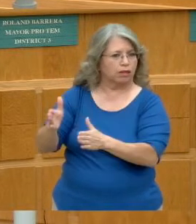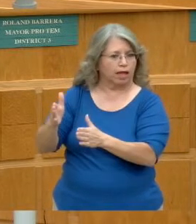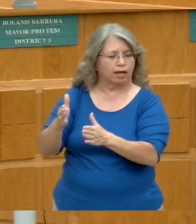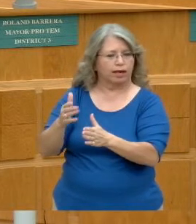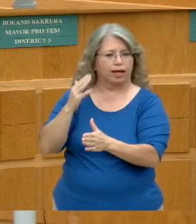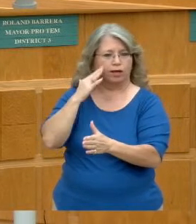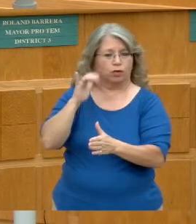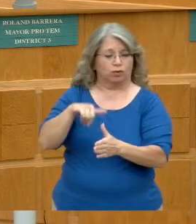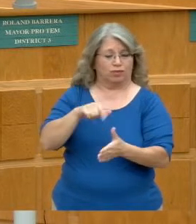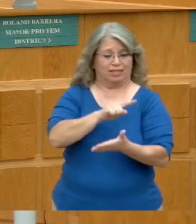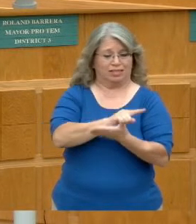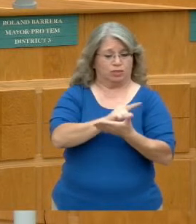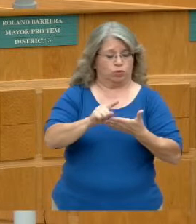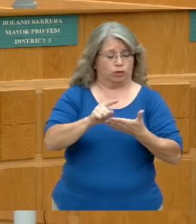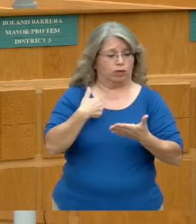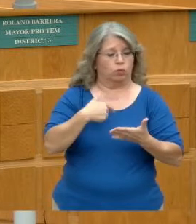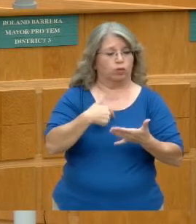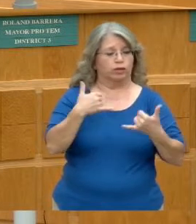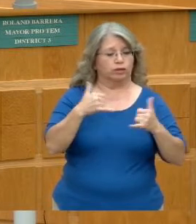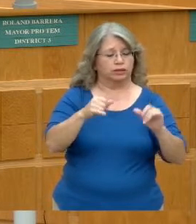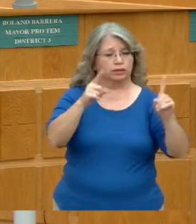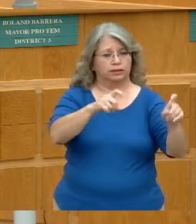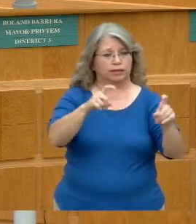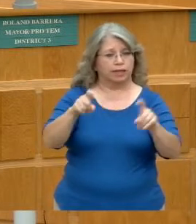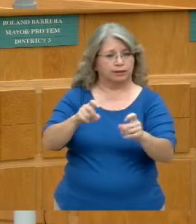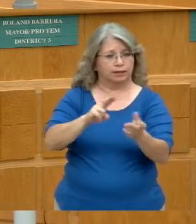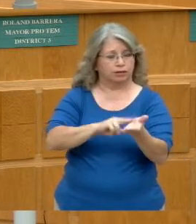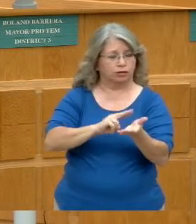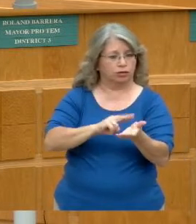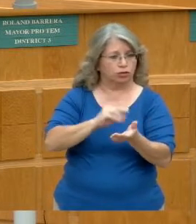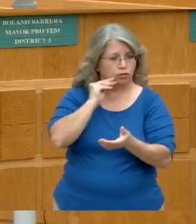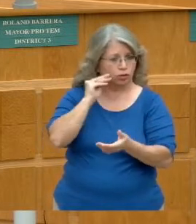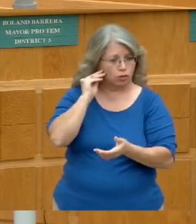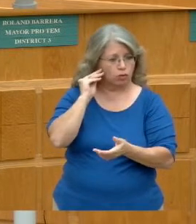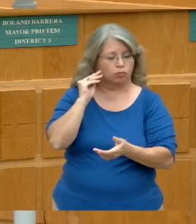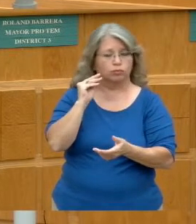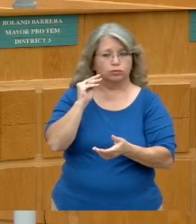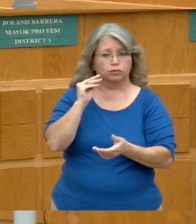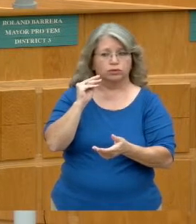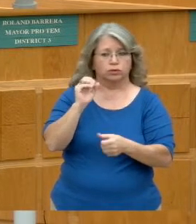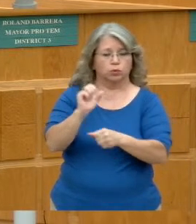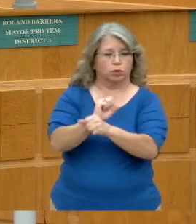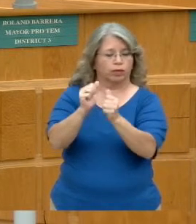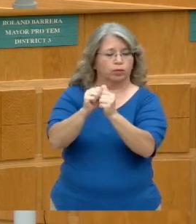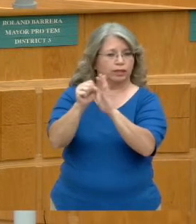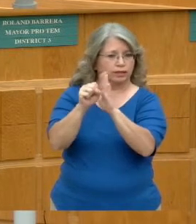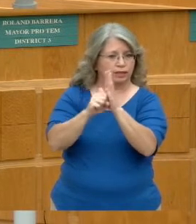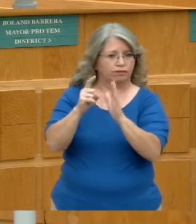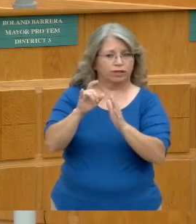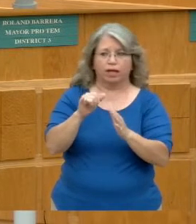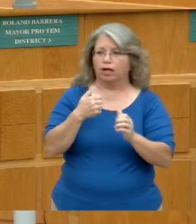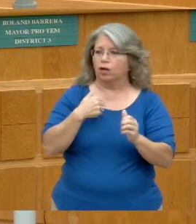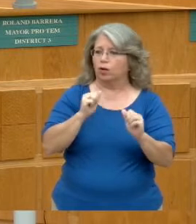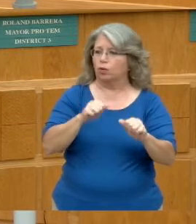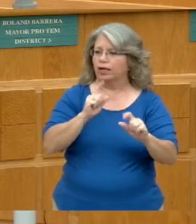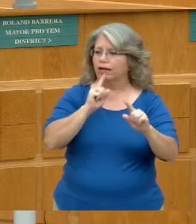this week we're still continuing to test at nursing homes, working with the state. We can get that answer for you. Do you